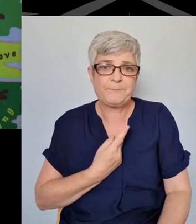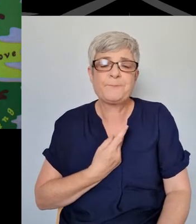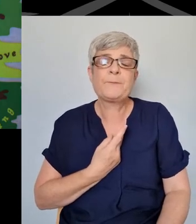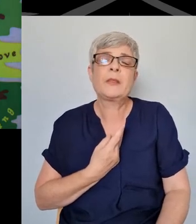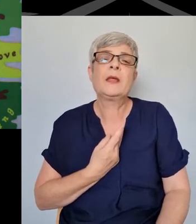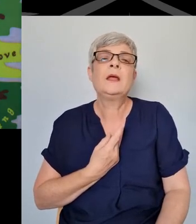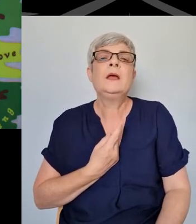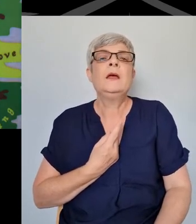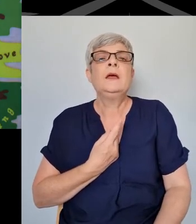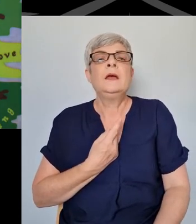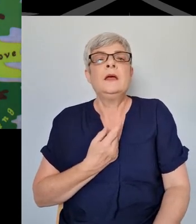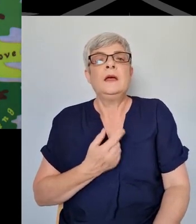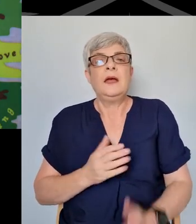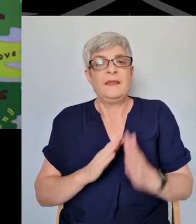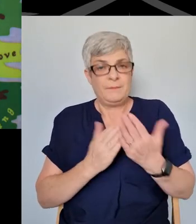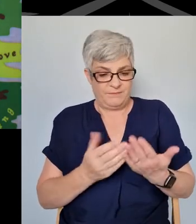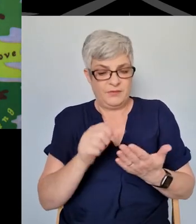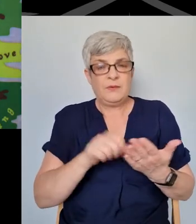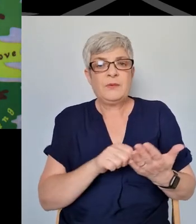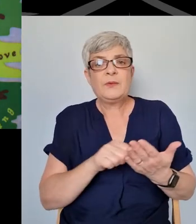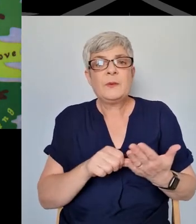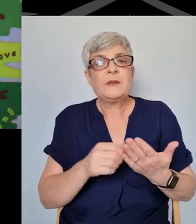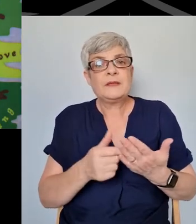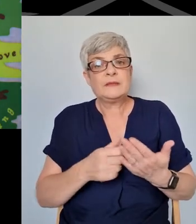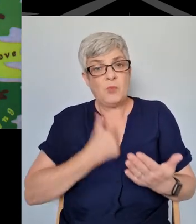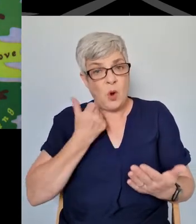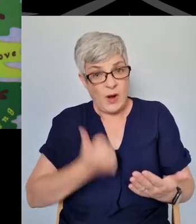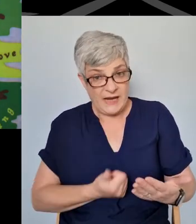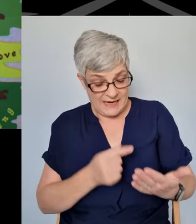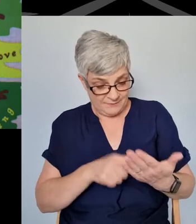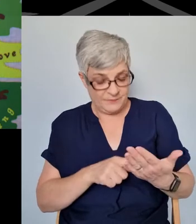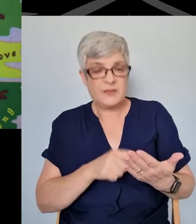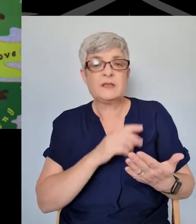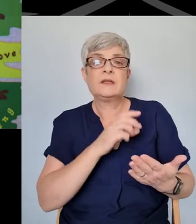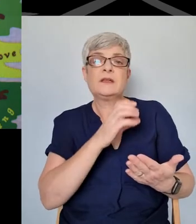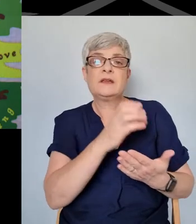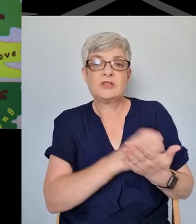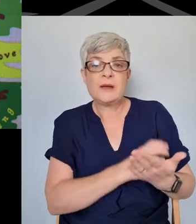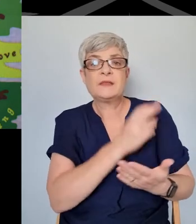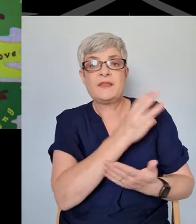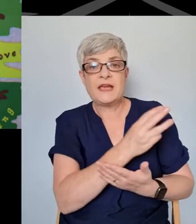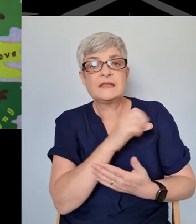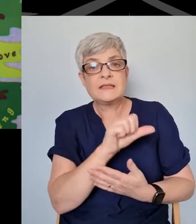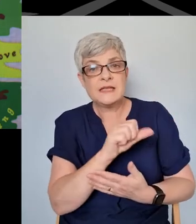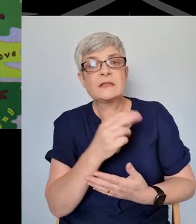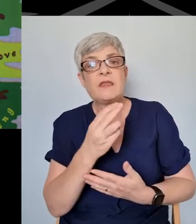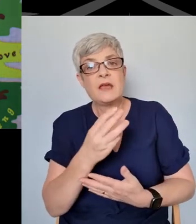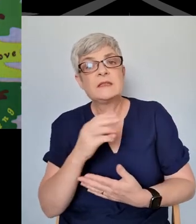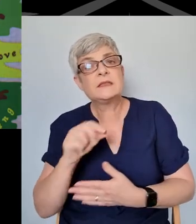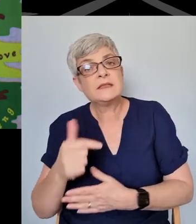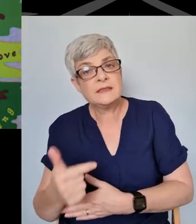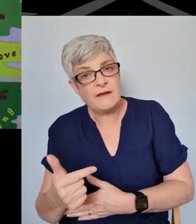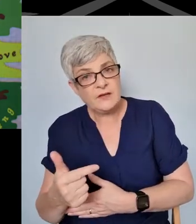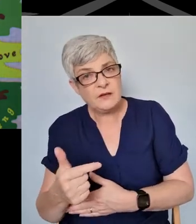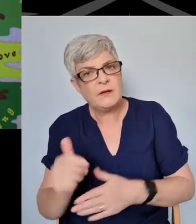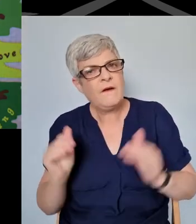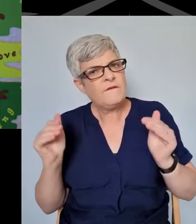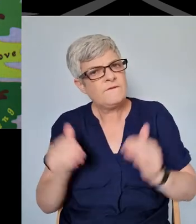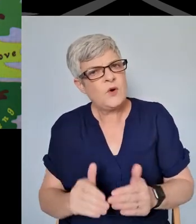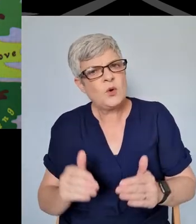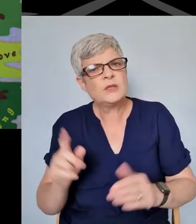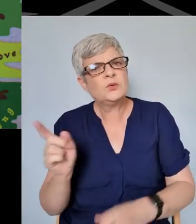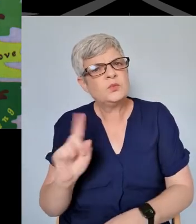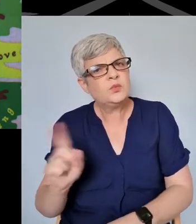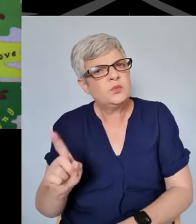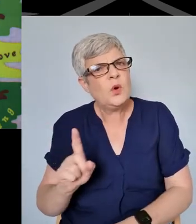And in the passages we read for this morning in chapters 36 and 37, the focus is very much on what